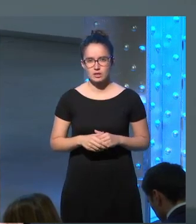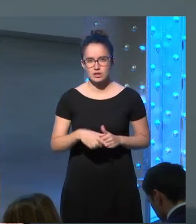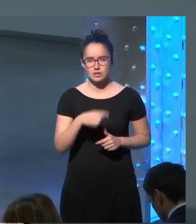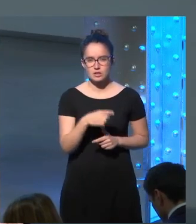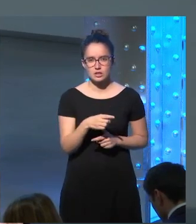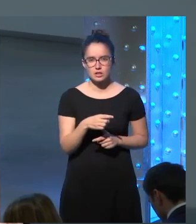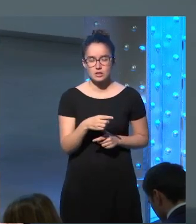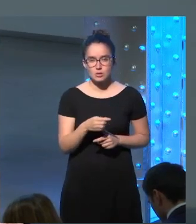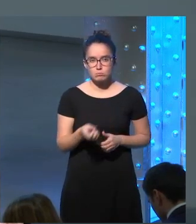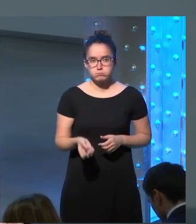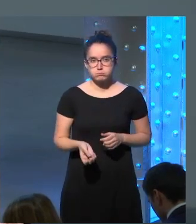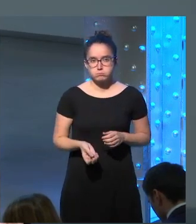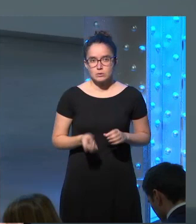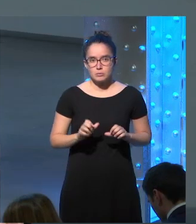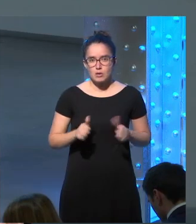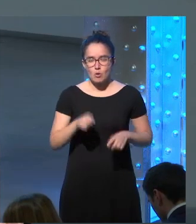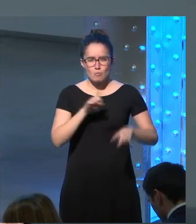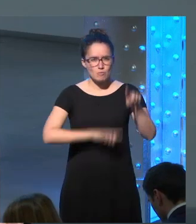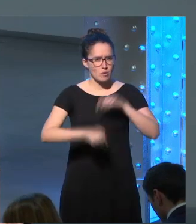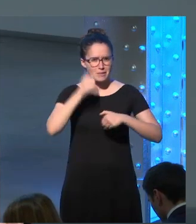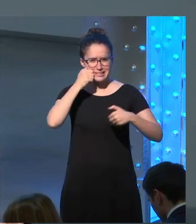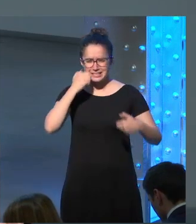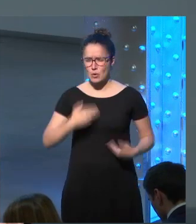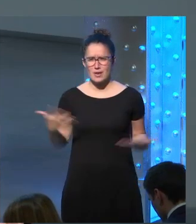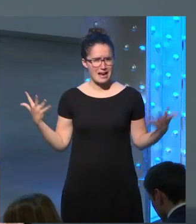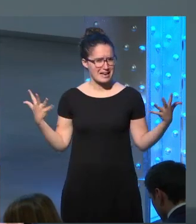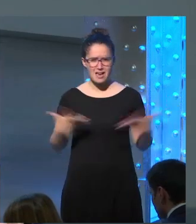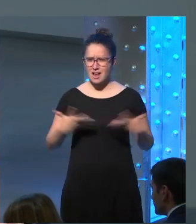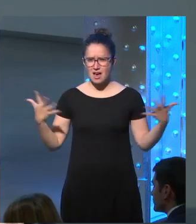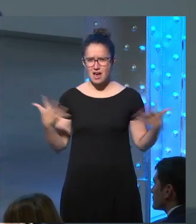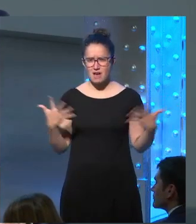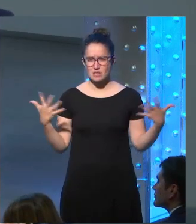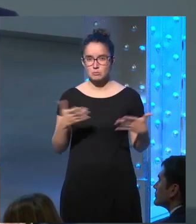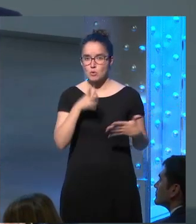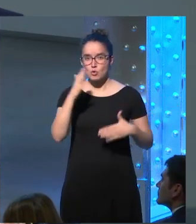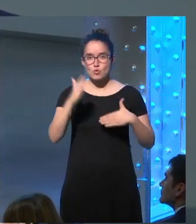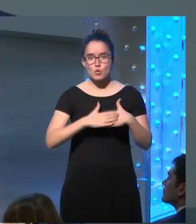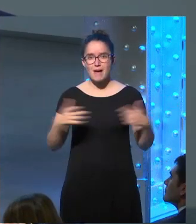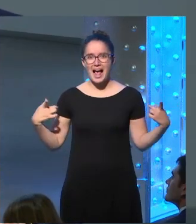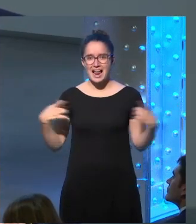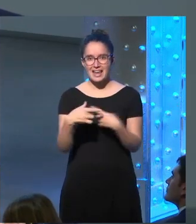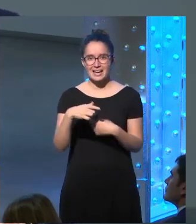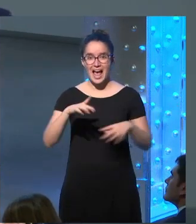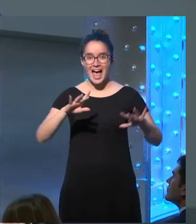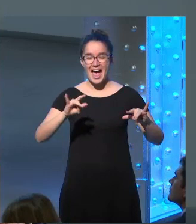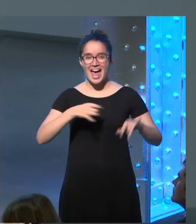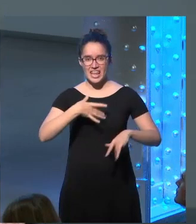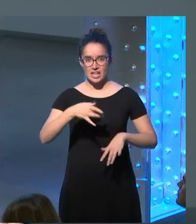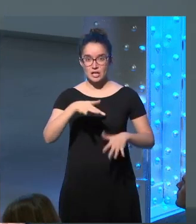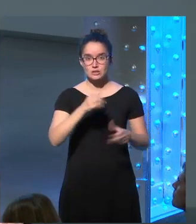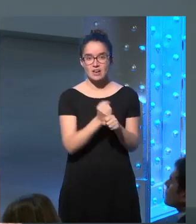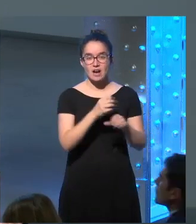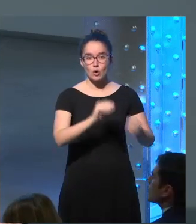disability, and that disability emerged. He had serious health problems,